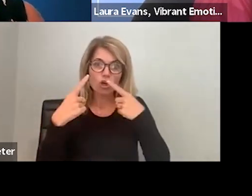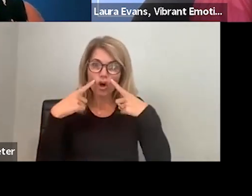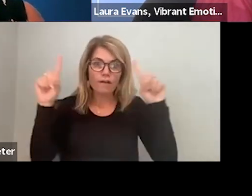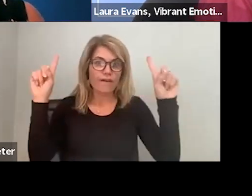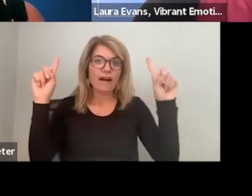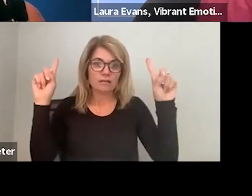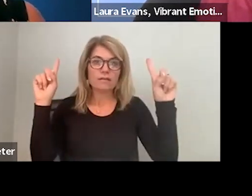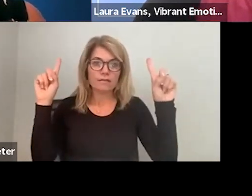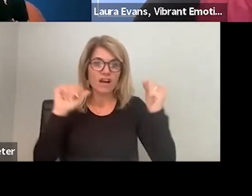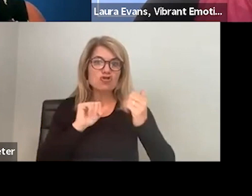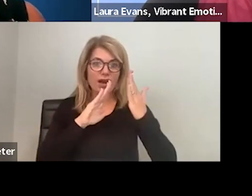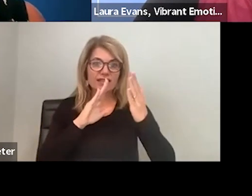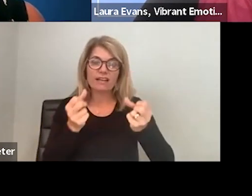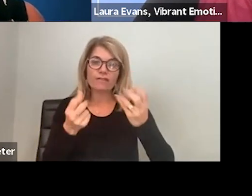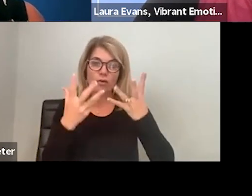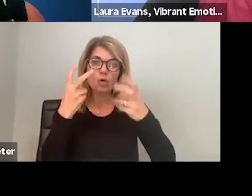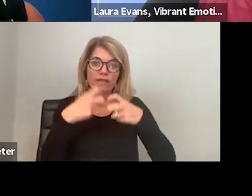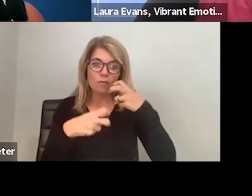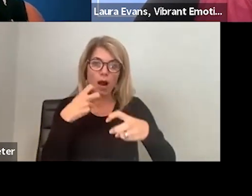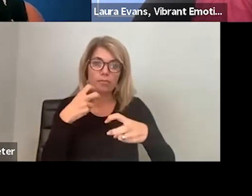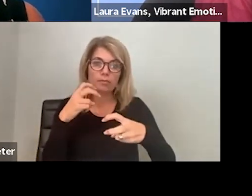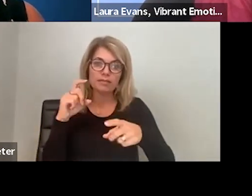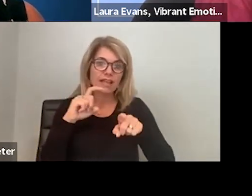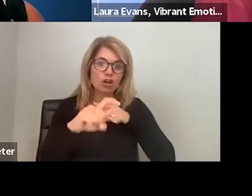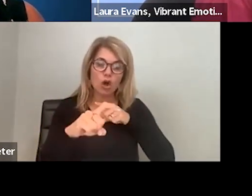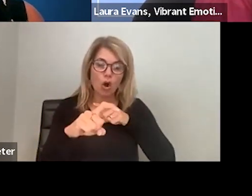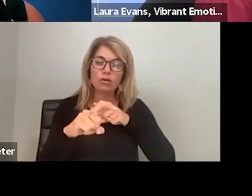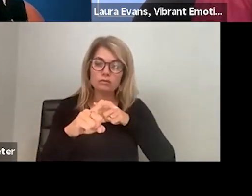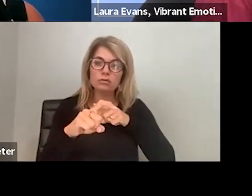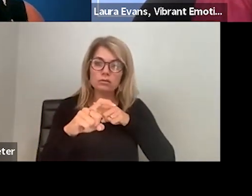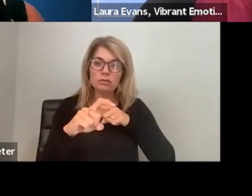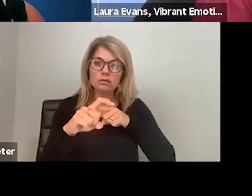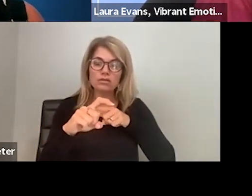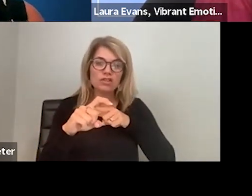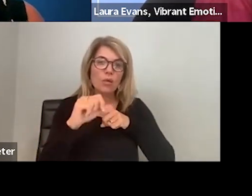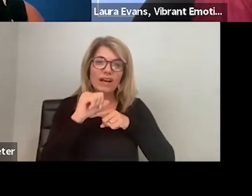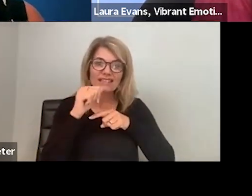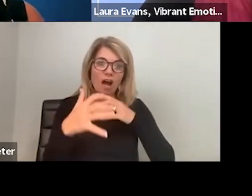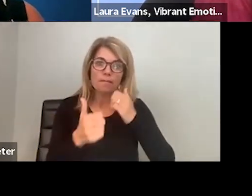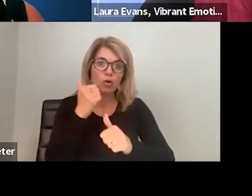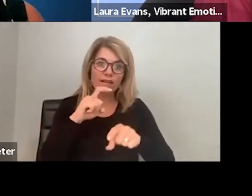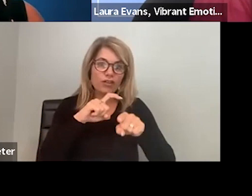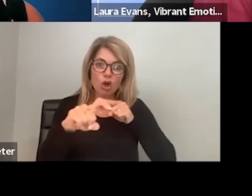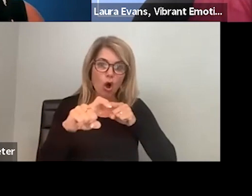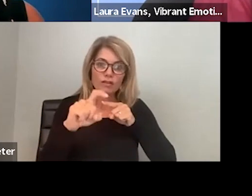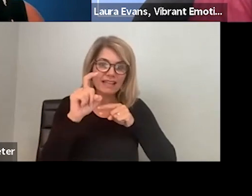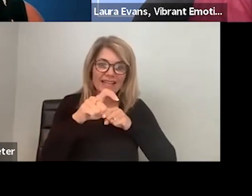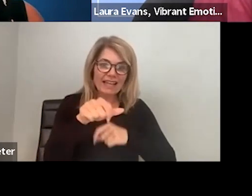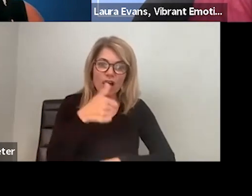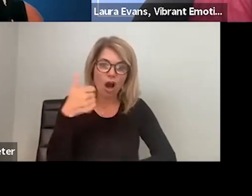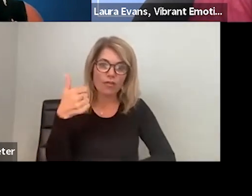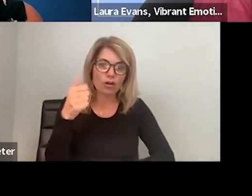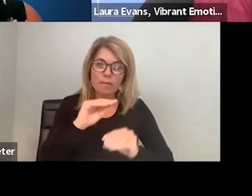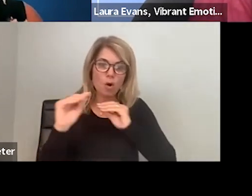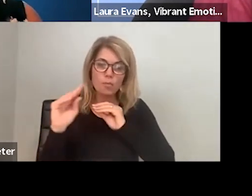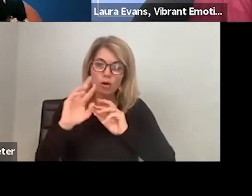the majority of issues that are called about. So it's not the case. It's not the majority of calls that need any kind of other additional mobile response